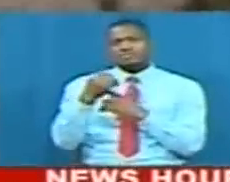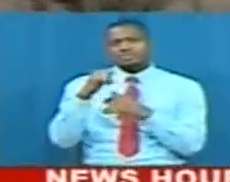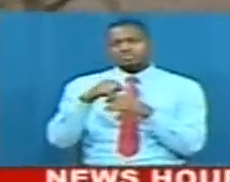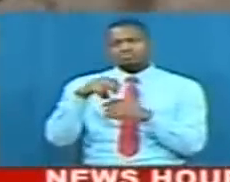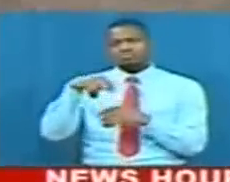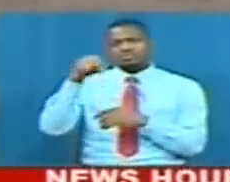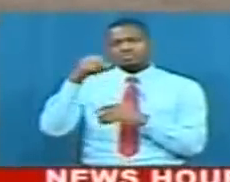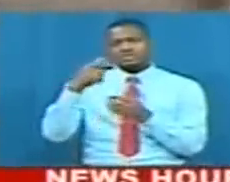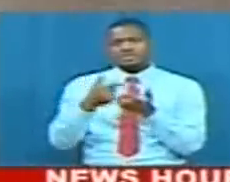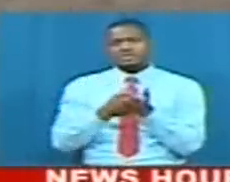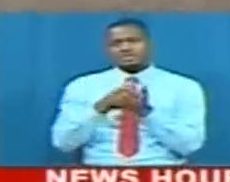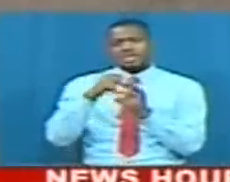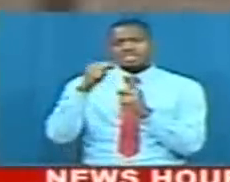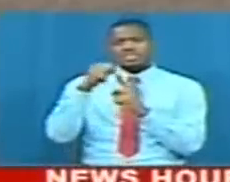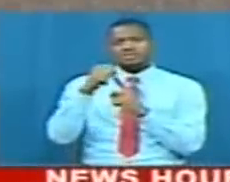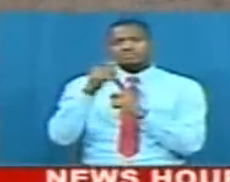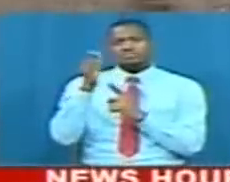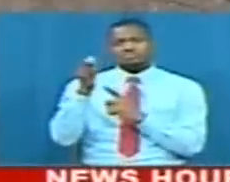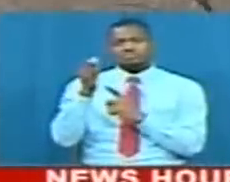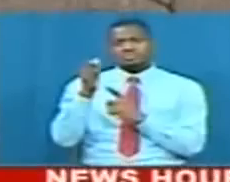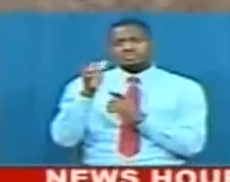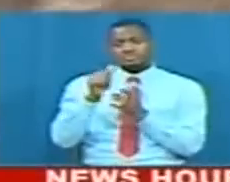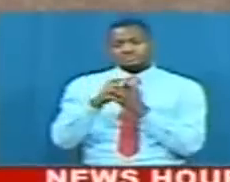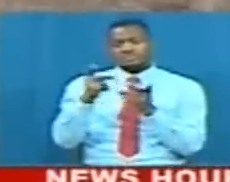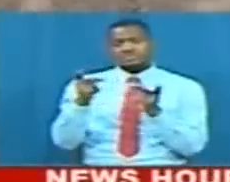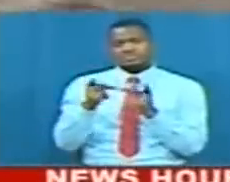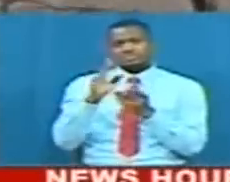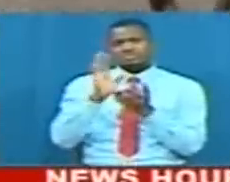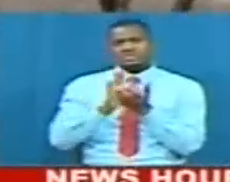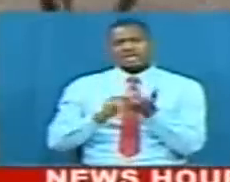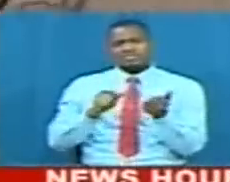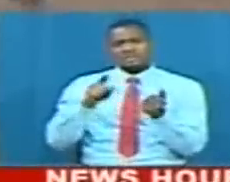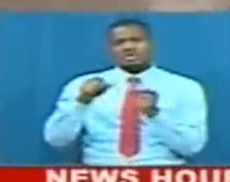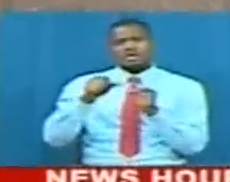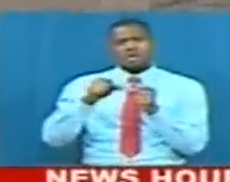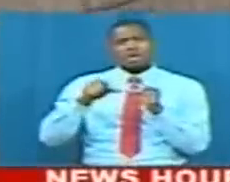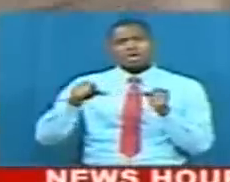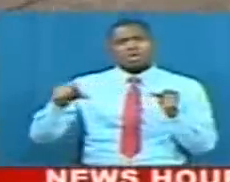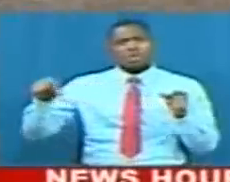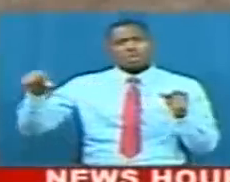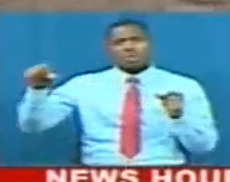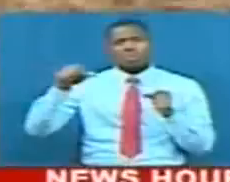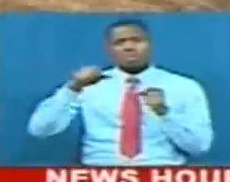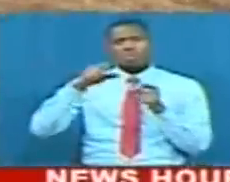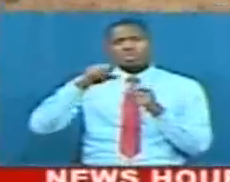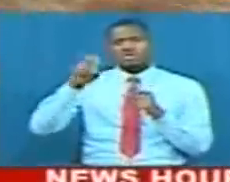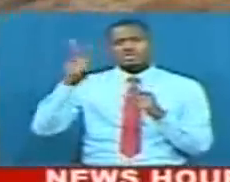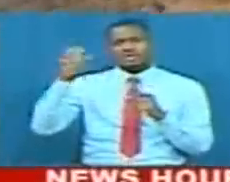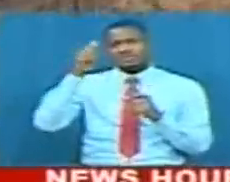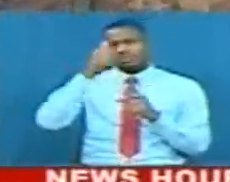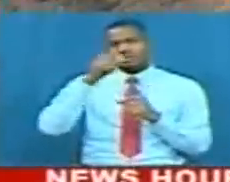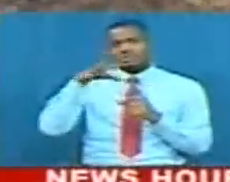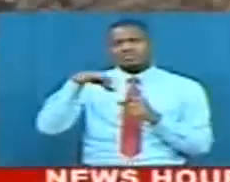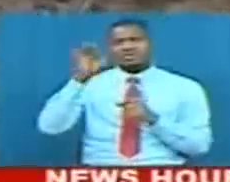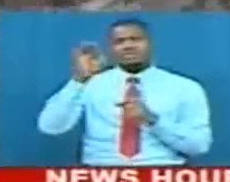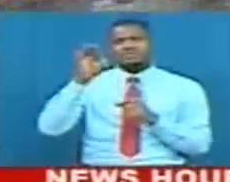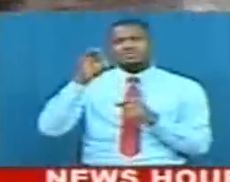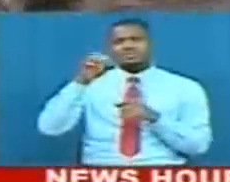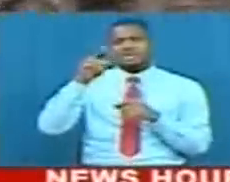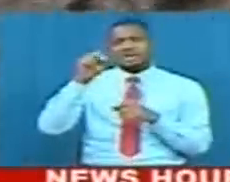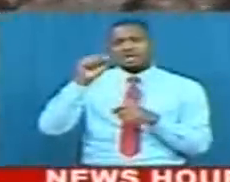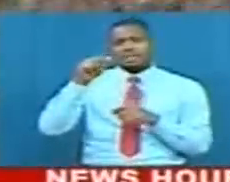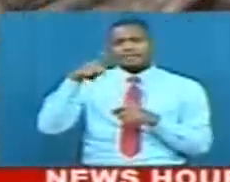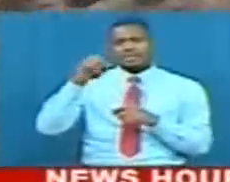environs of this northern Ghana town. An escarpment believed to be the longest in the West Africa sub-region can be found